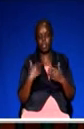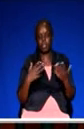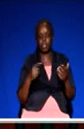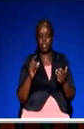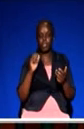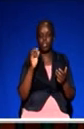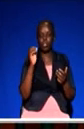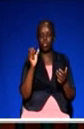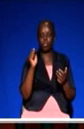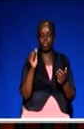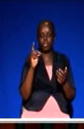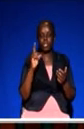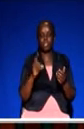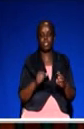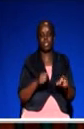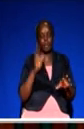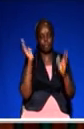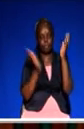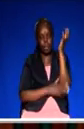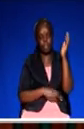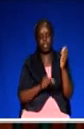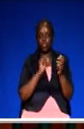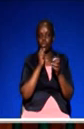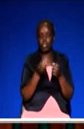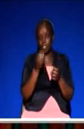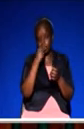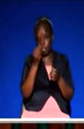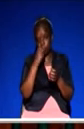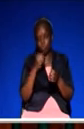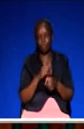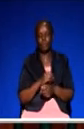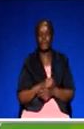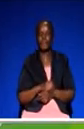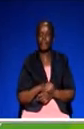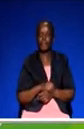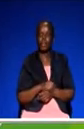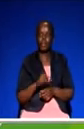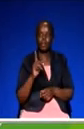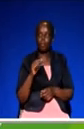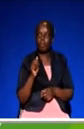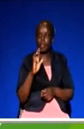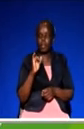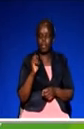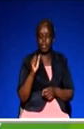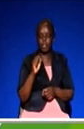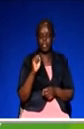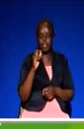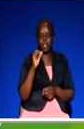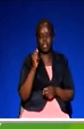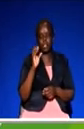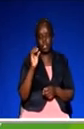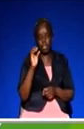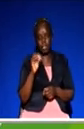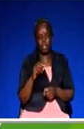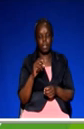are dangerous. They are not edible. Then we have the parasitic fungi. So the parasitic